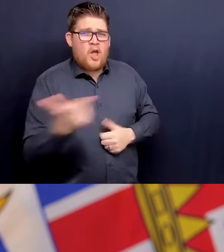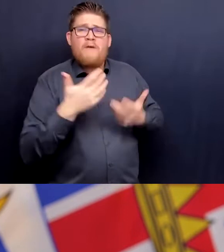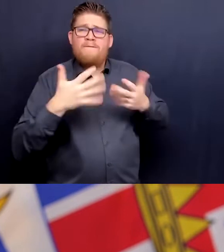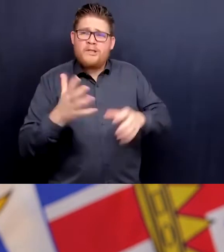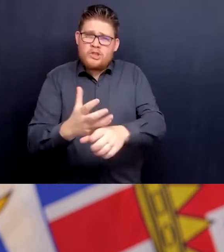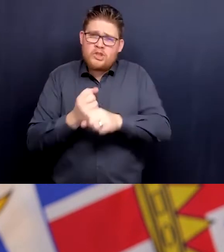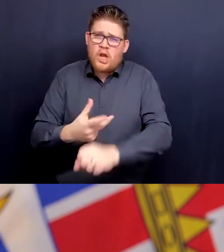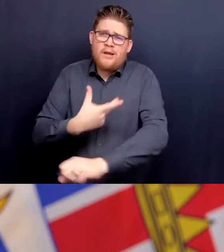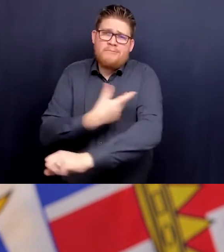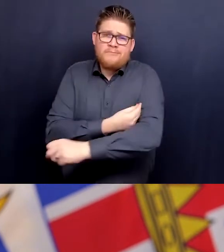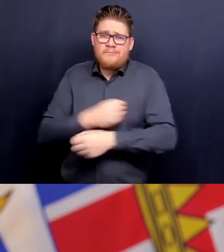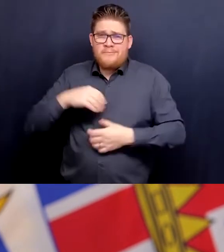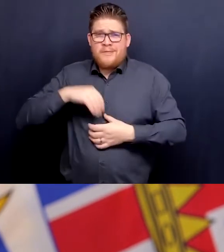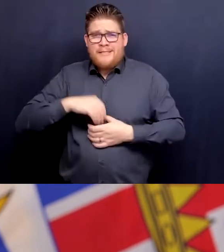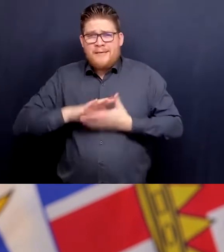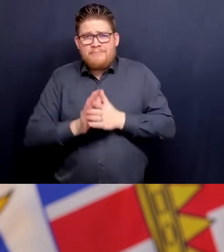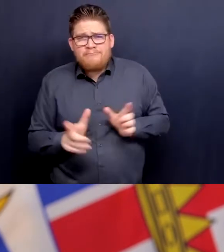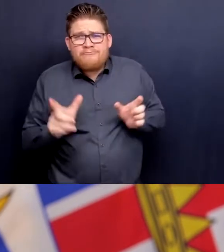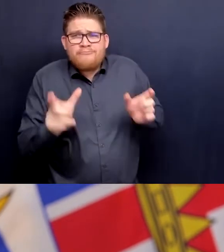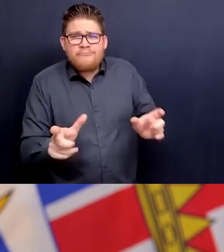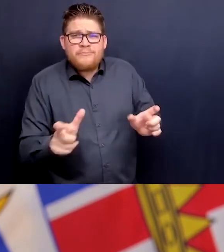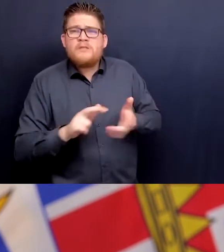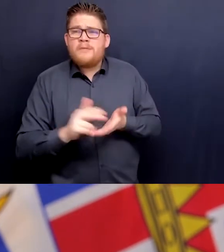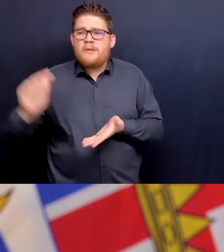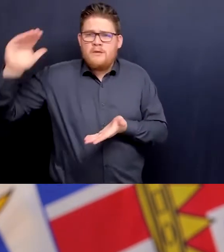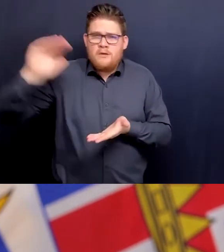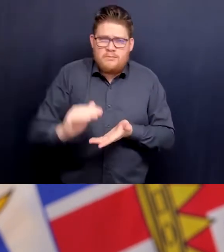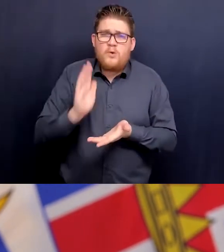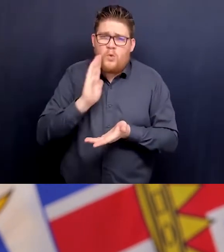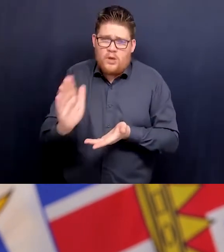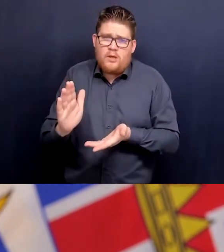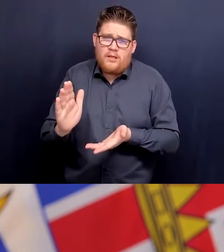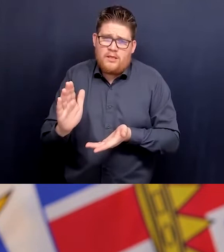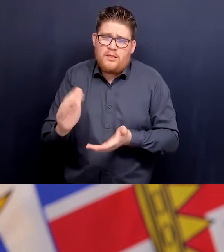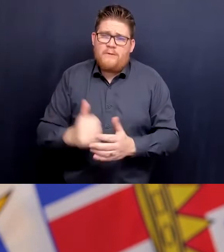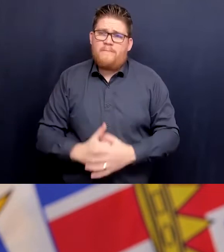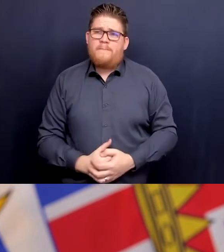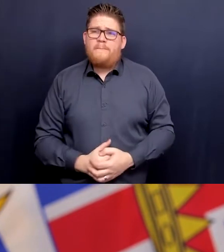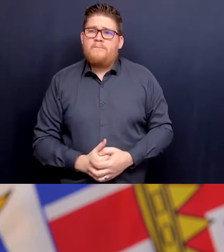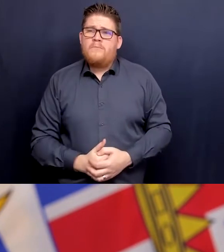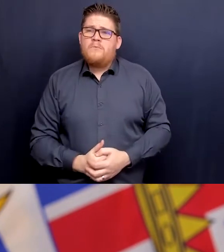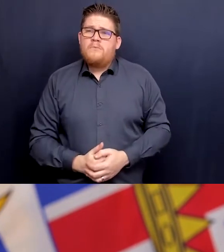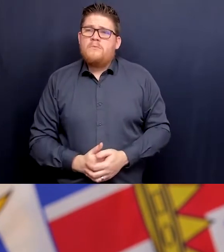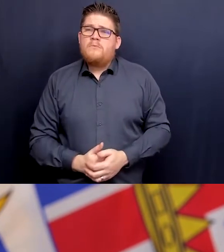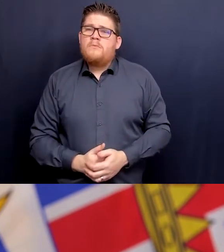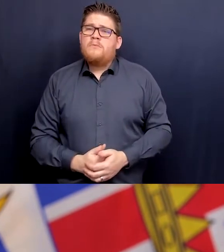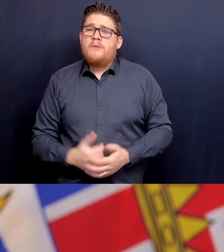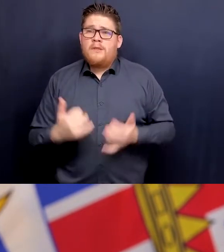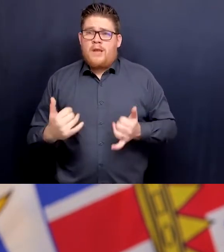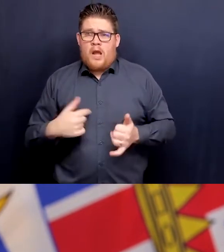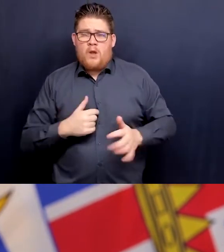that risk is down quite a lot. So it's going to take some time to build that confidence again to go out to